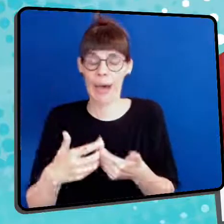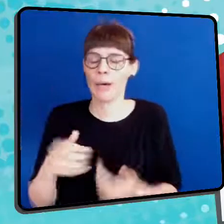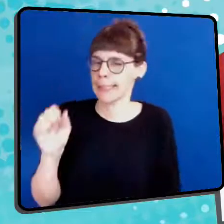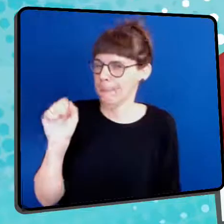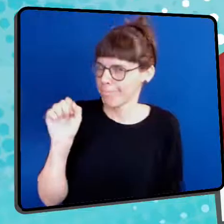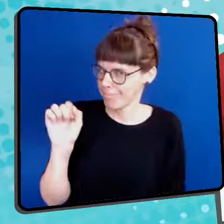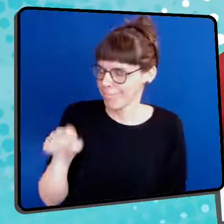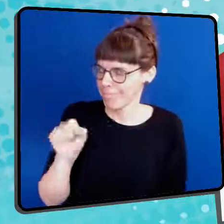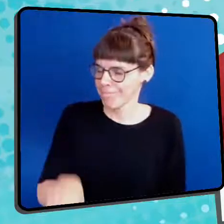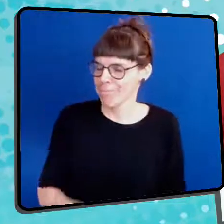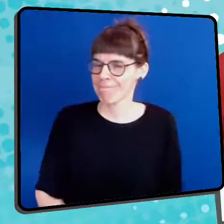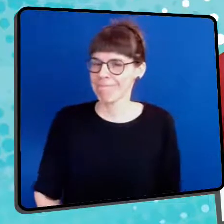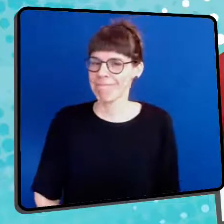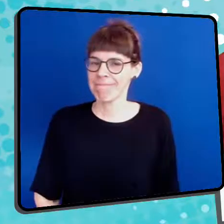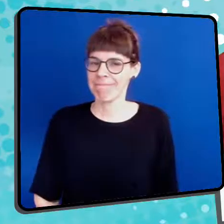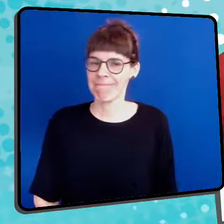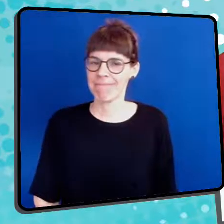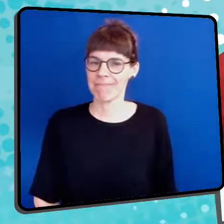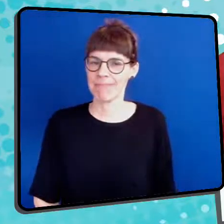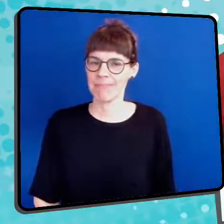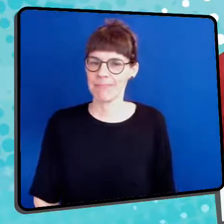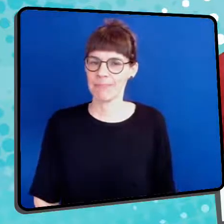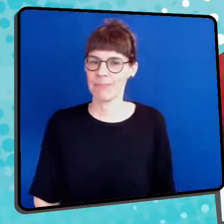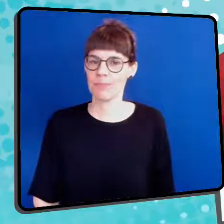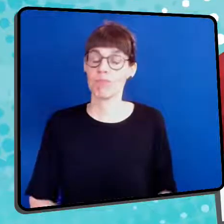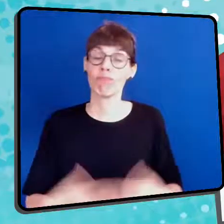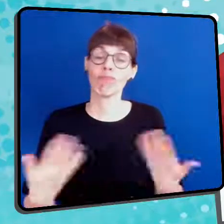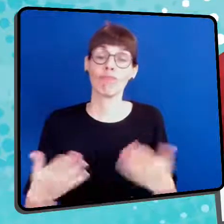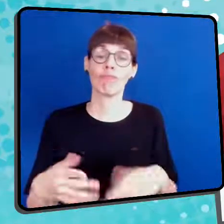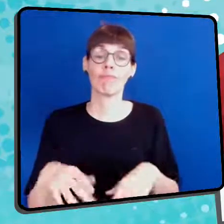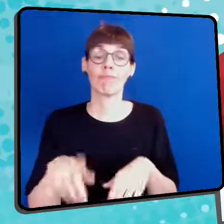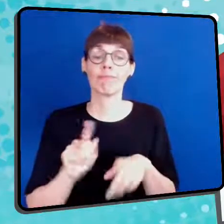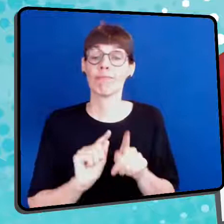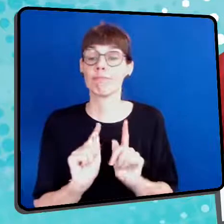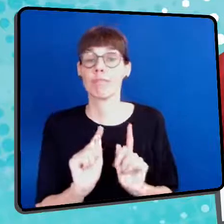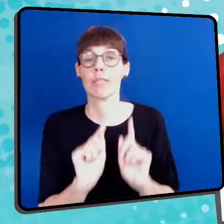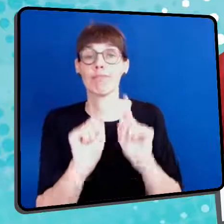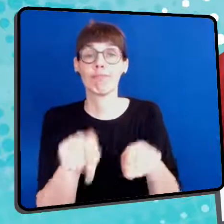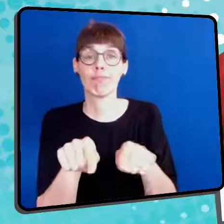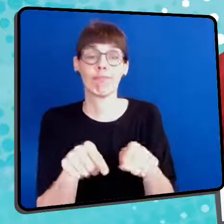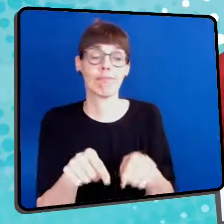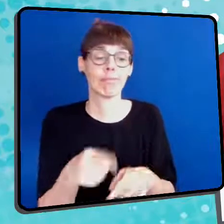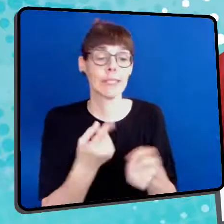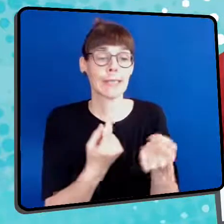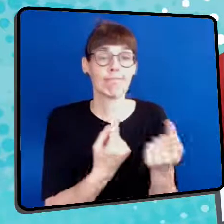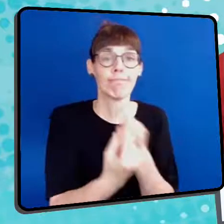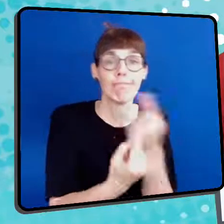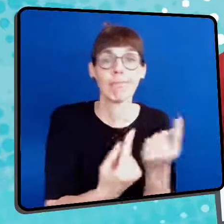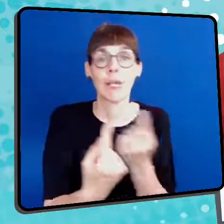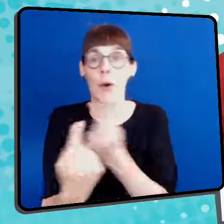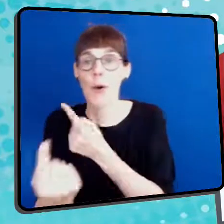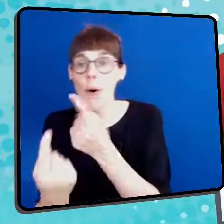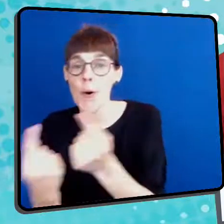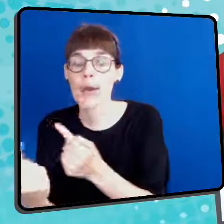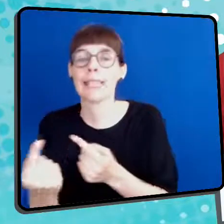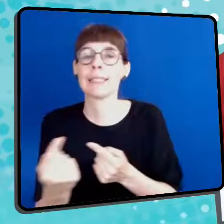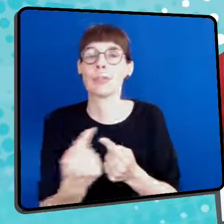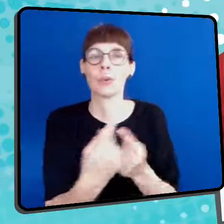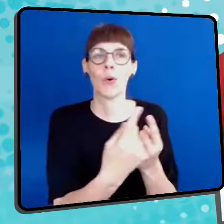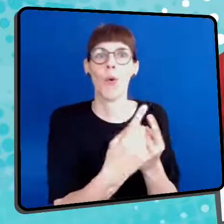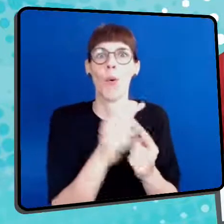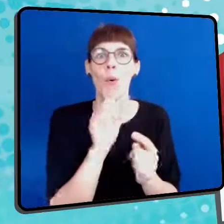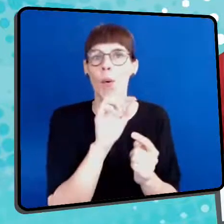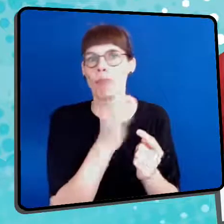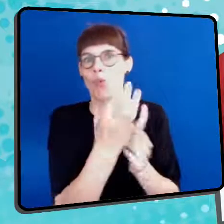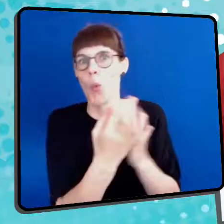that always, that every time I go to an exam or in a consultant situation, like I have to answer something to the customer right